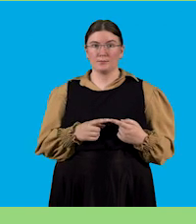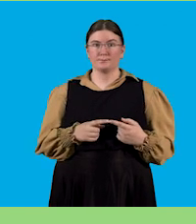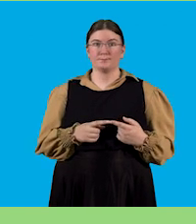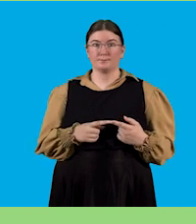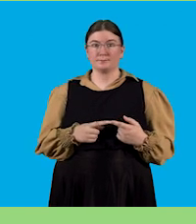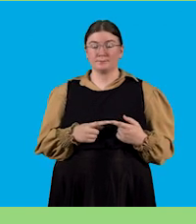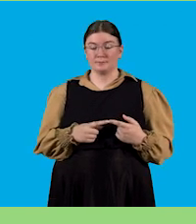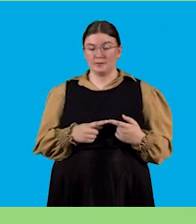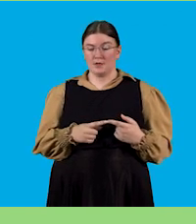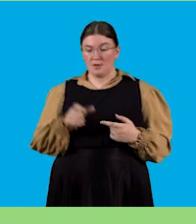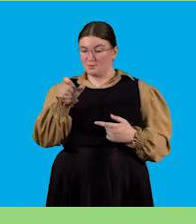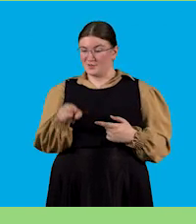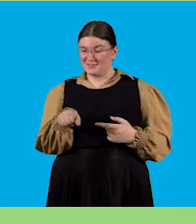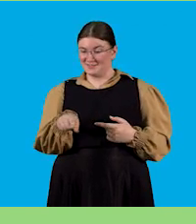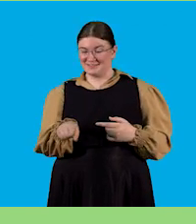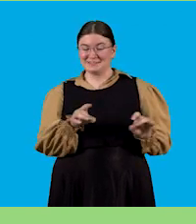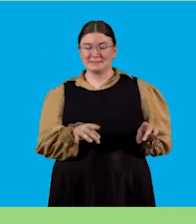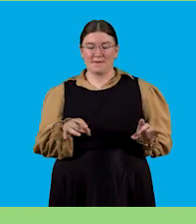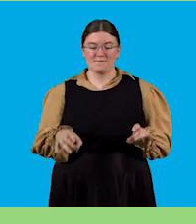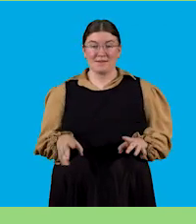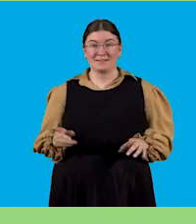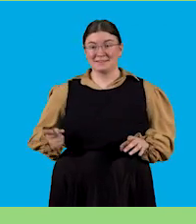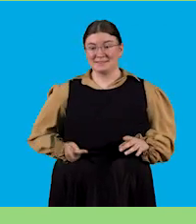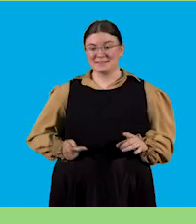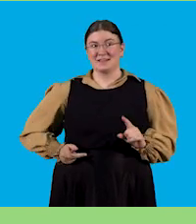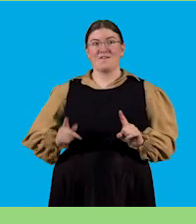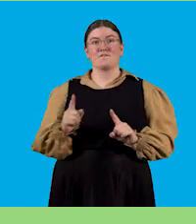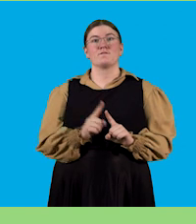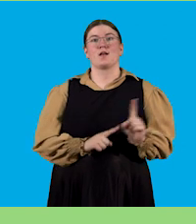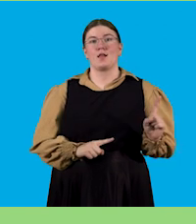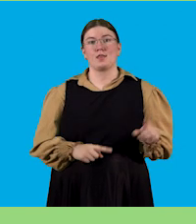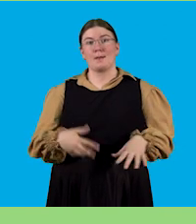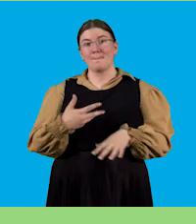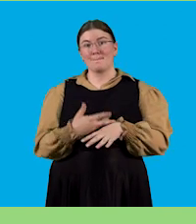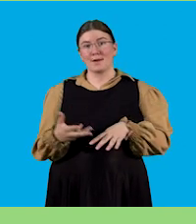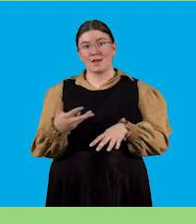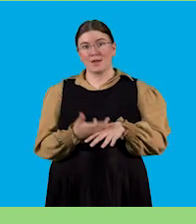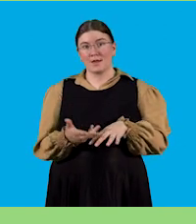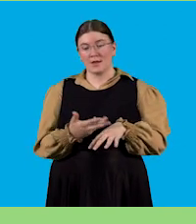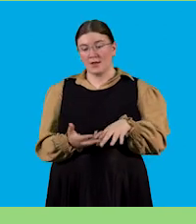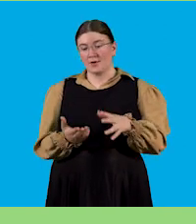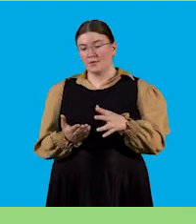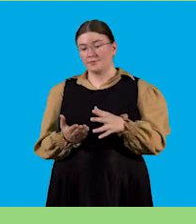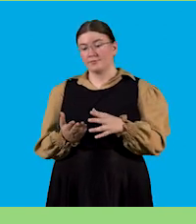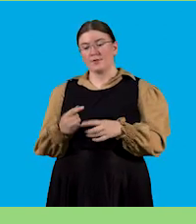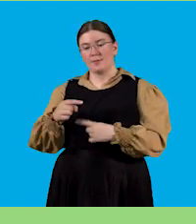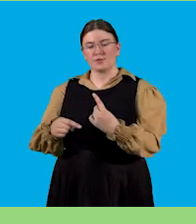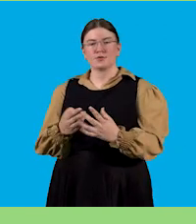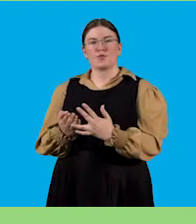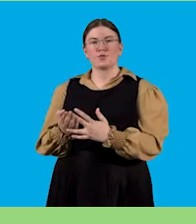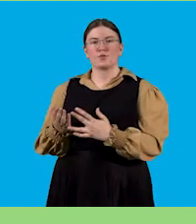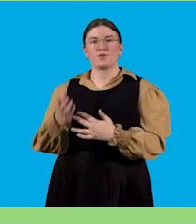A patient is suffering from kidney failure. The blood is diverted through a dialysis machine.